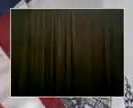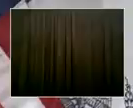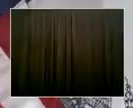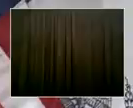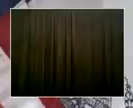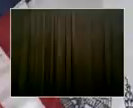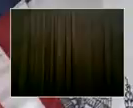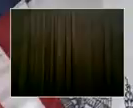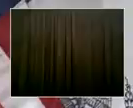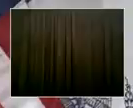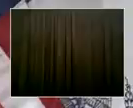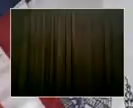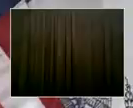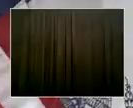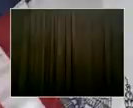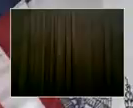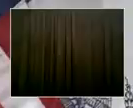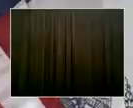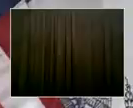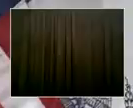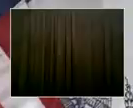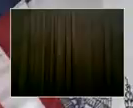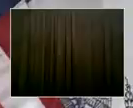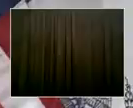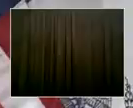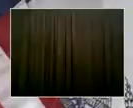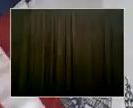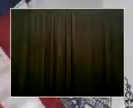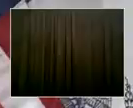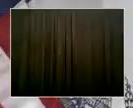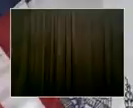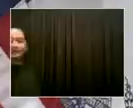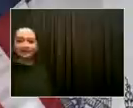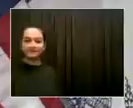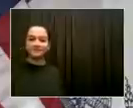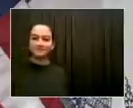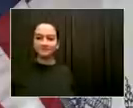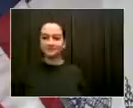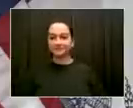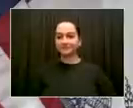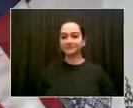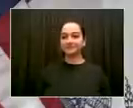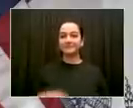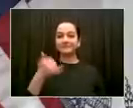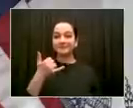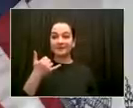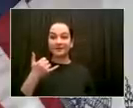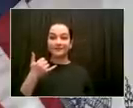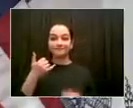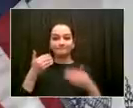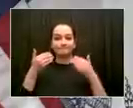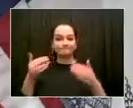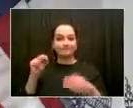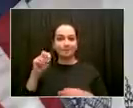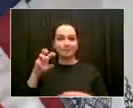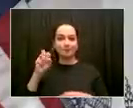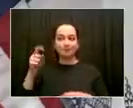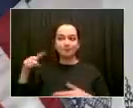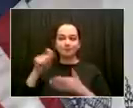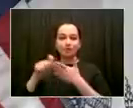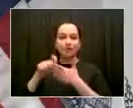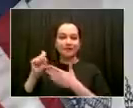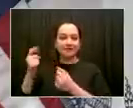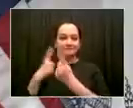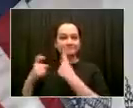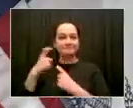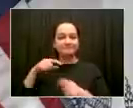that, turn to our colleagues in the media. Please let me know the name and outlet of each journalist. Hi all, we'll now begin our Q&A. With us